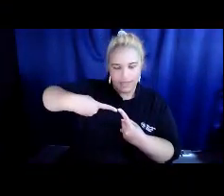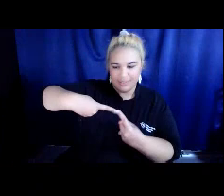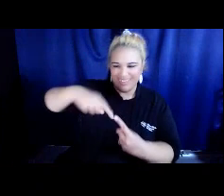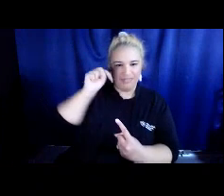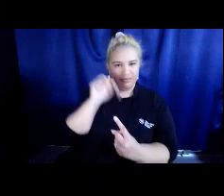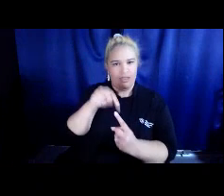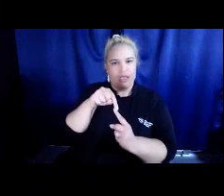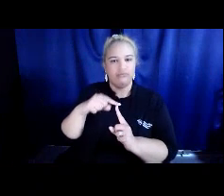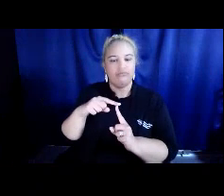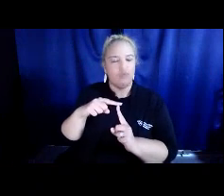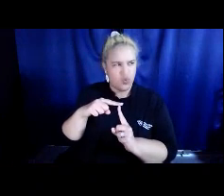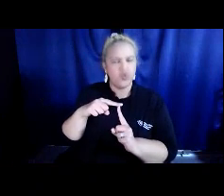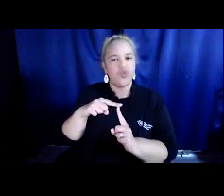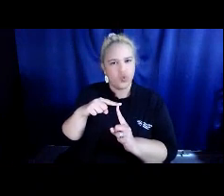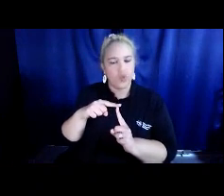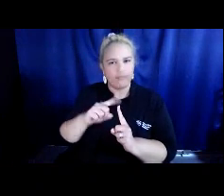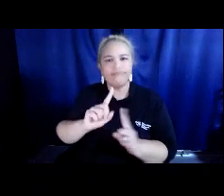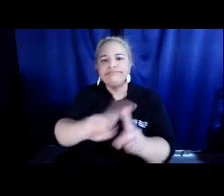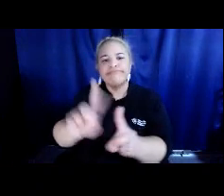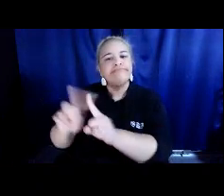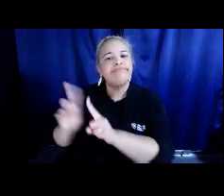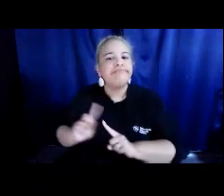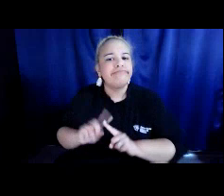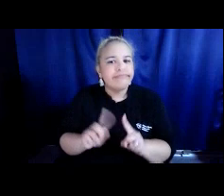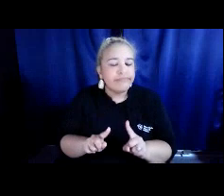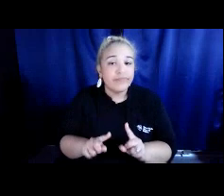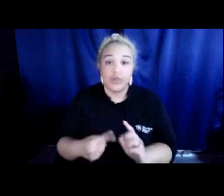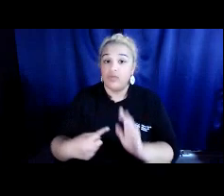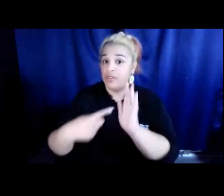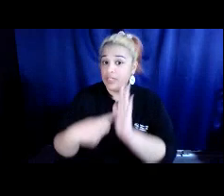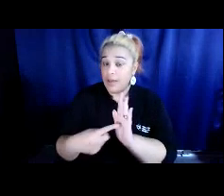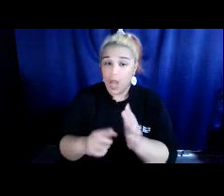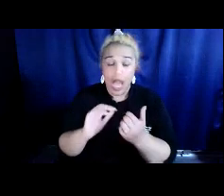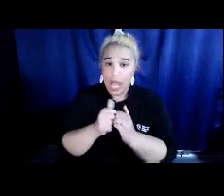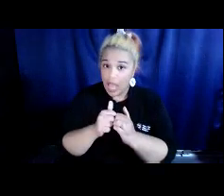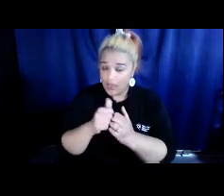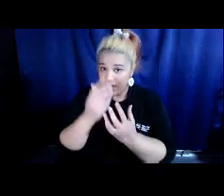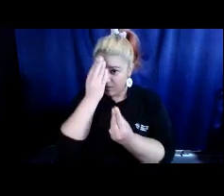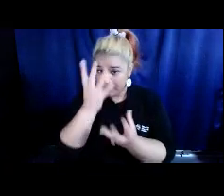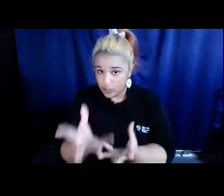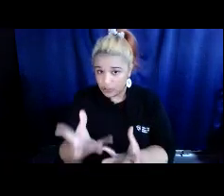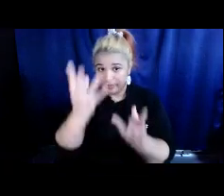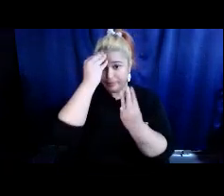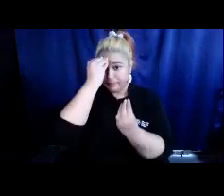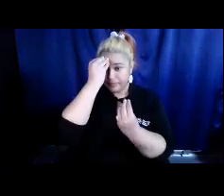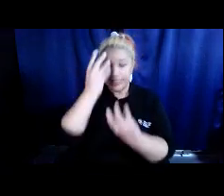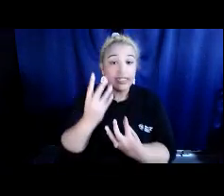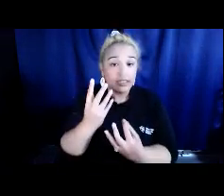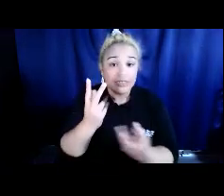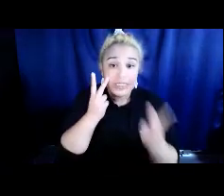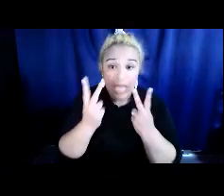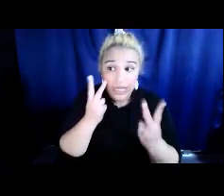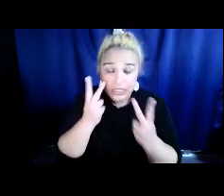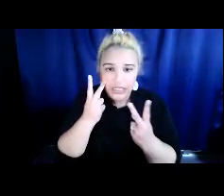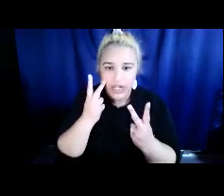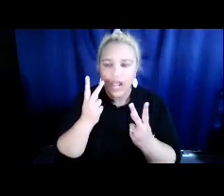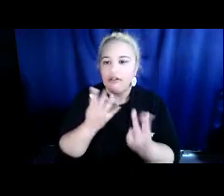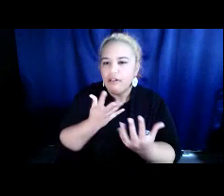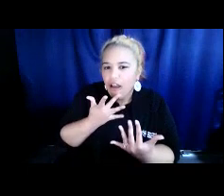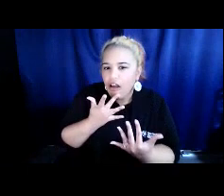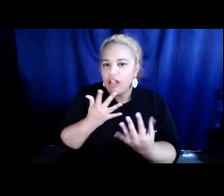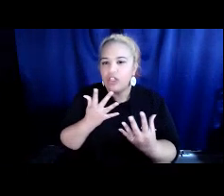gain information about our surroundings, like shapes, colors, and more. We also use our hearing to learn about our environment, like how the sound